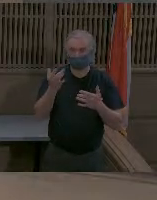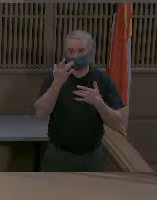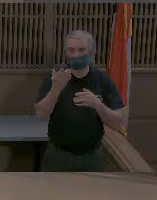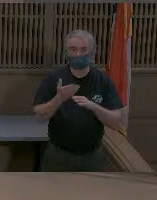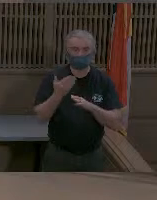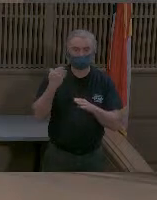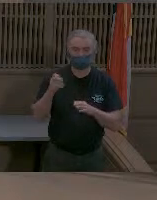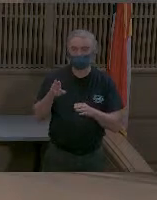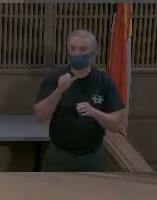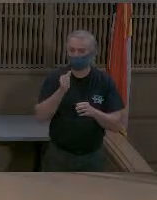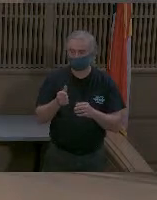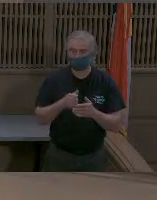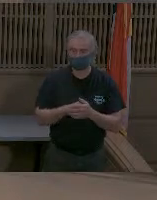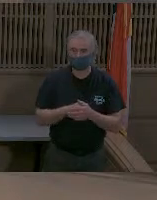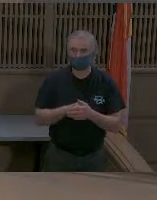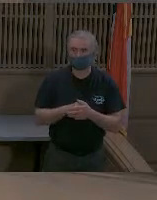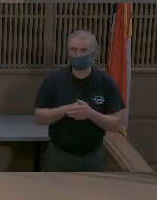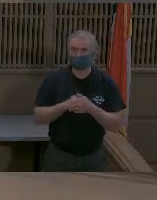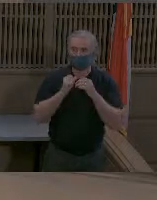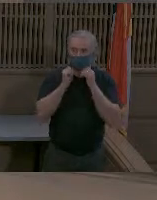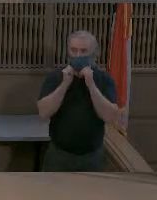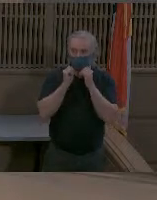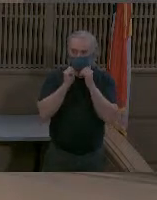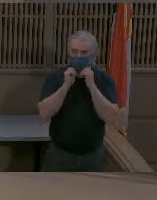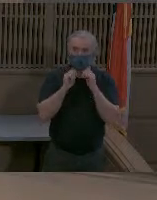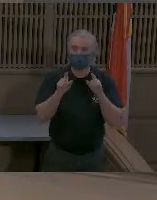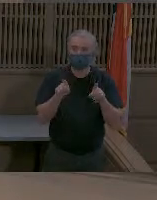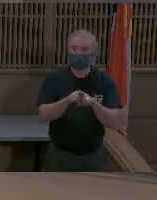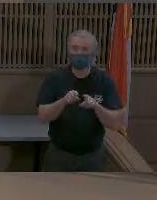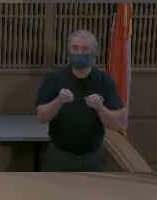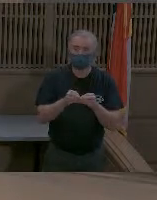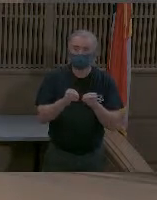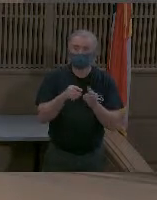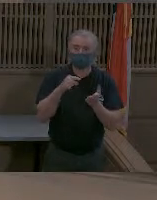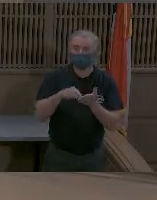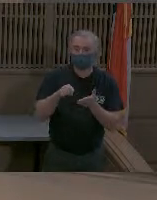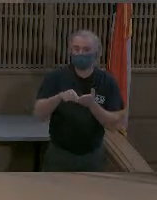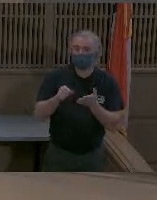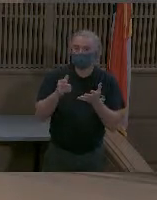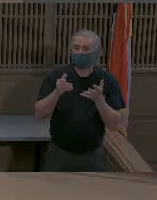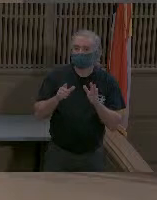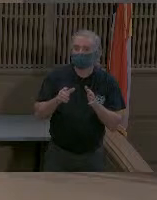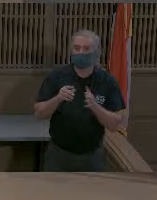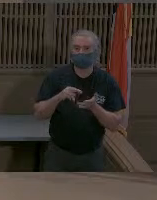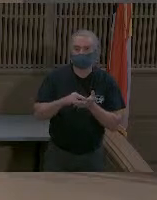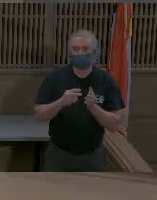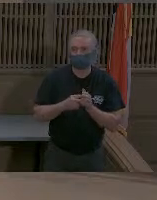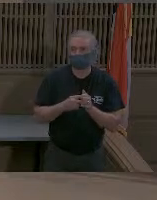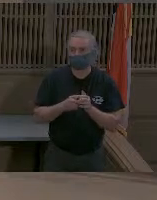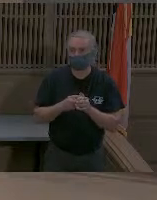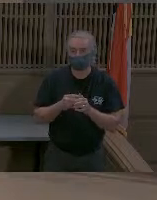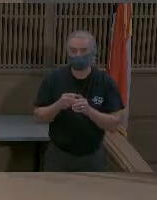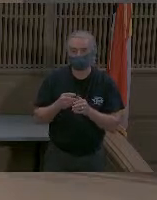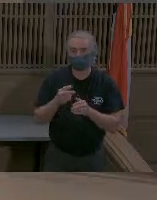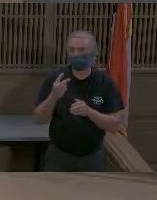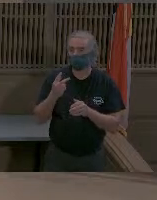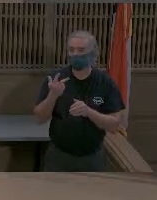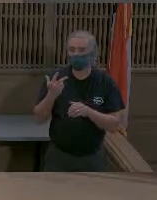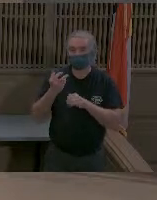Down the road, as more research is done, and I'm talking about probably years down the road, we may learn